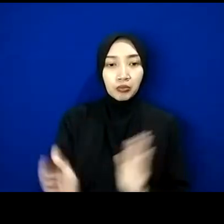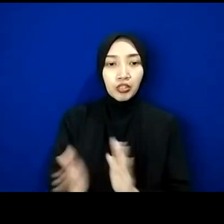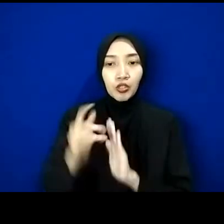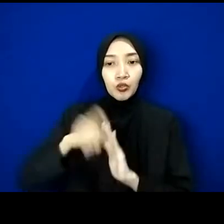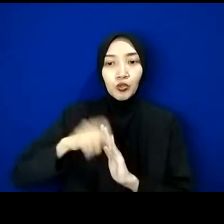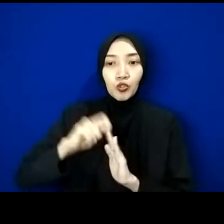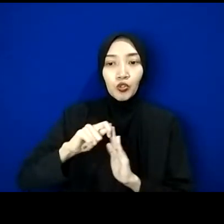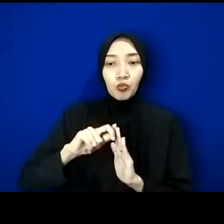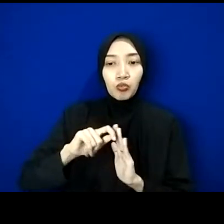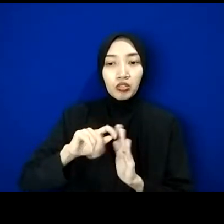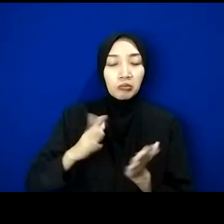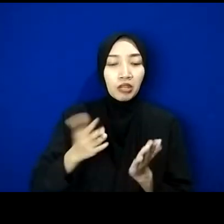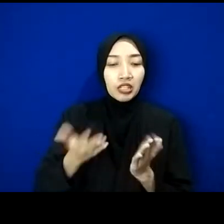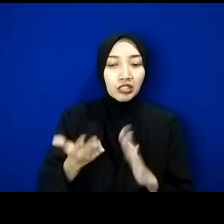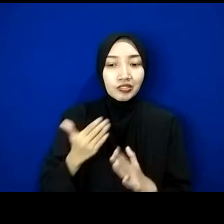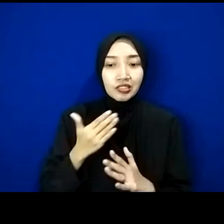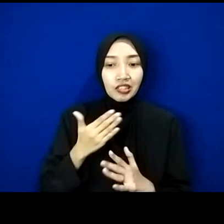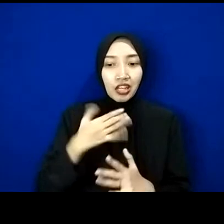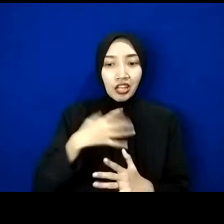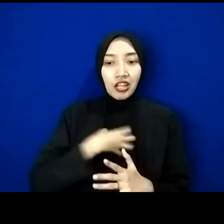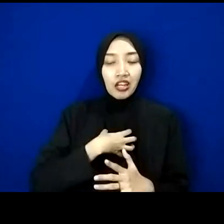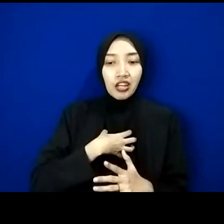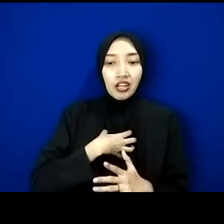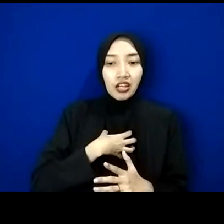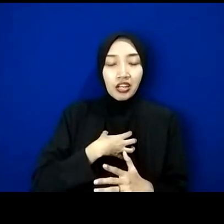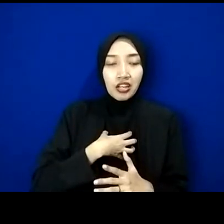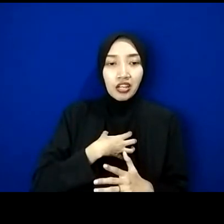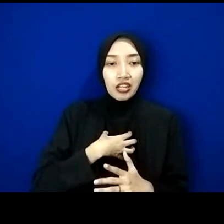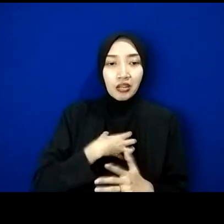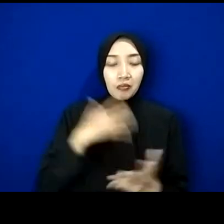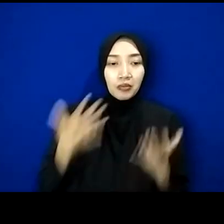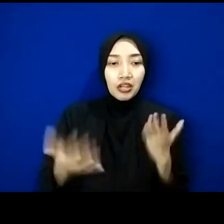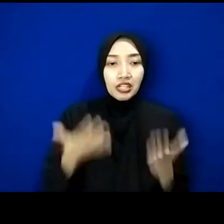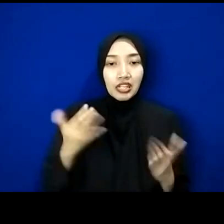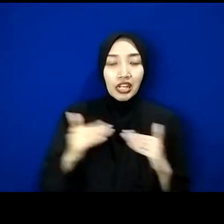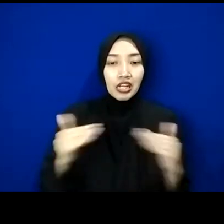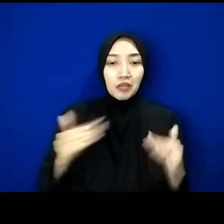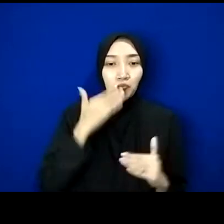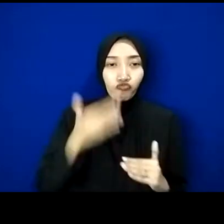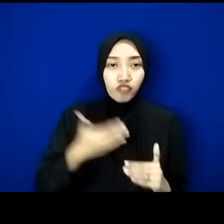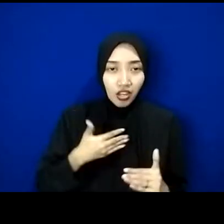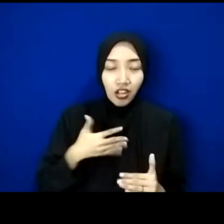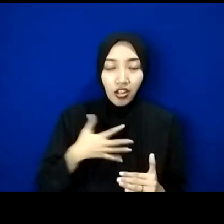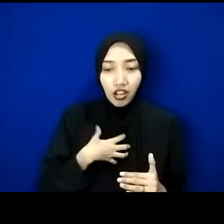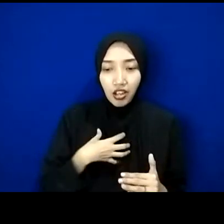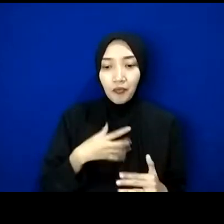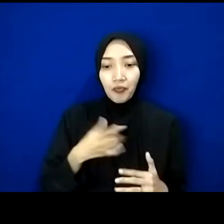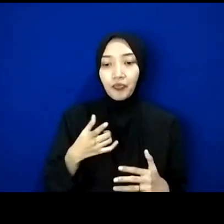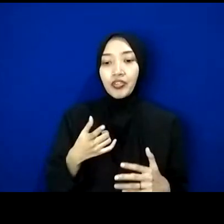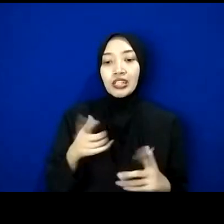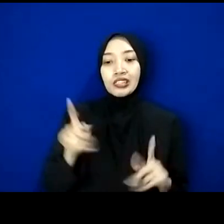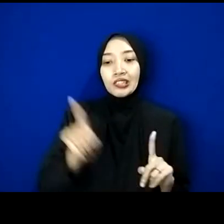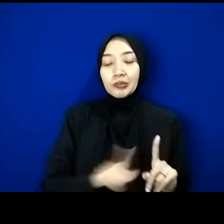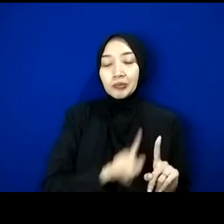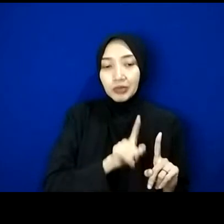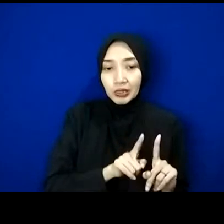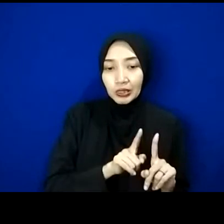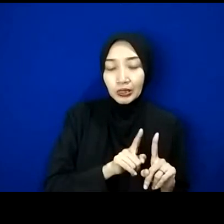fair trials, including being accompanied by lawyers, or legal counsel in every